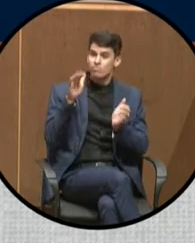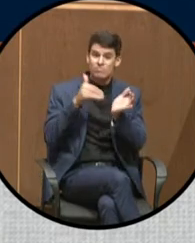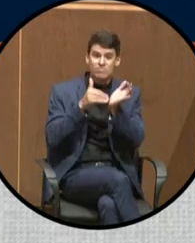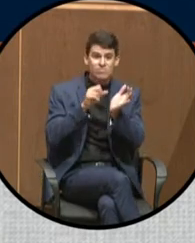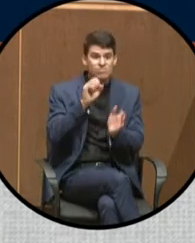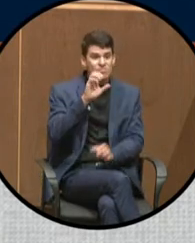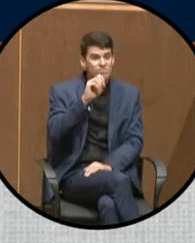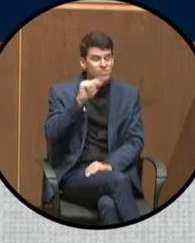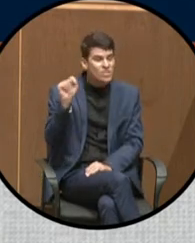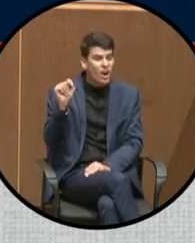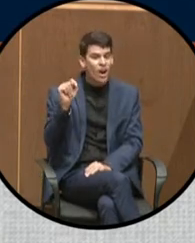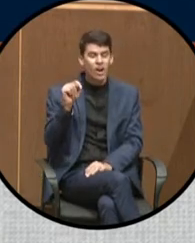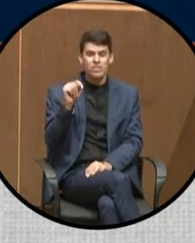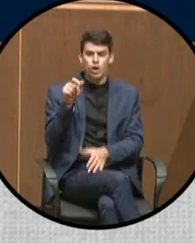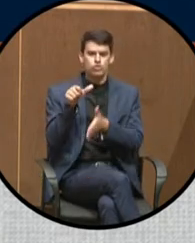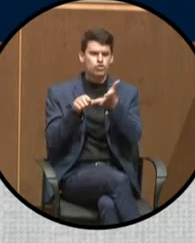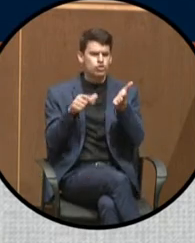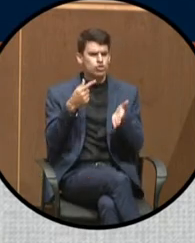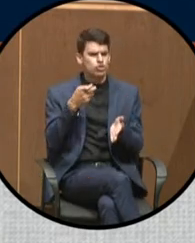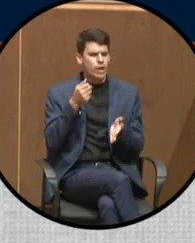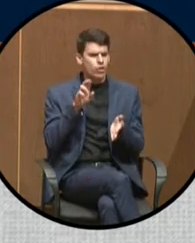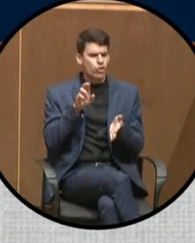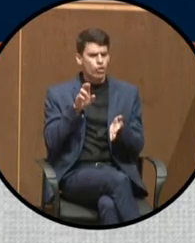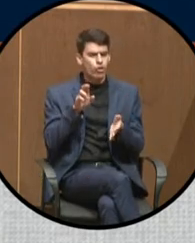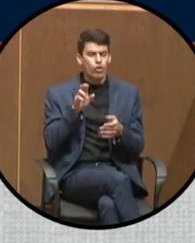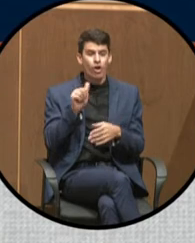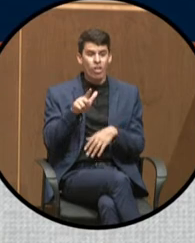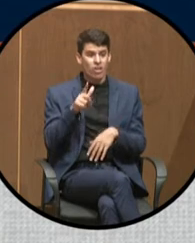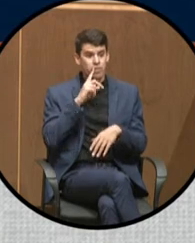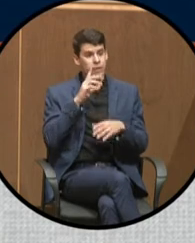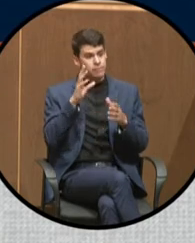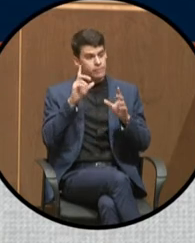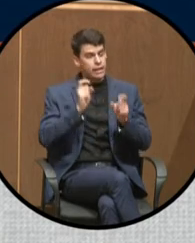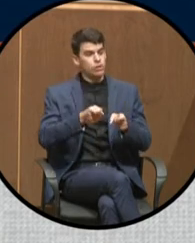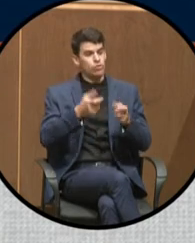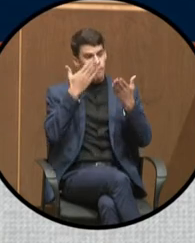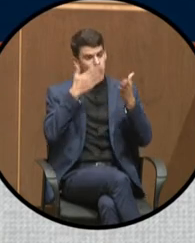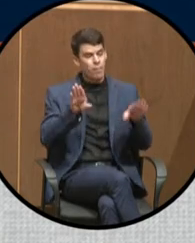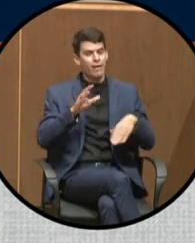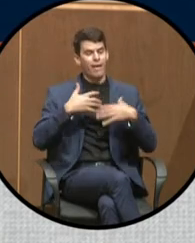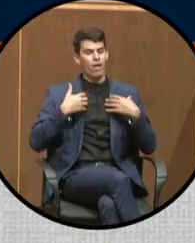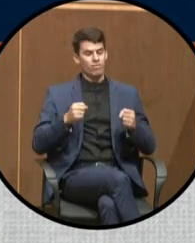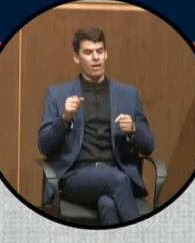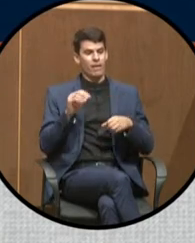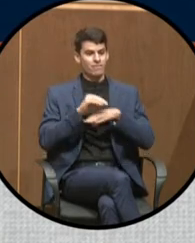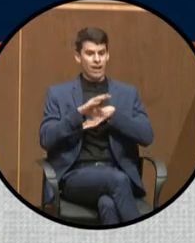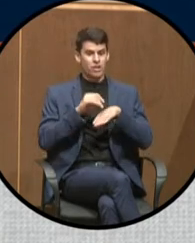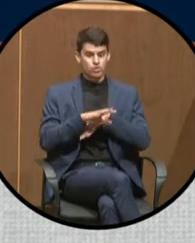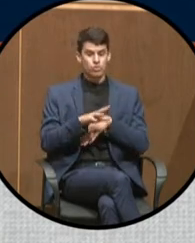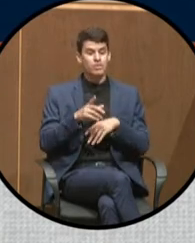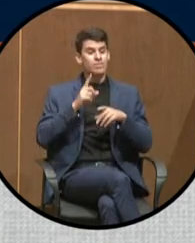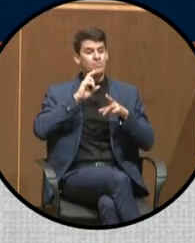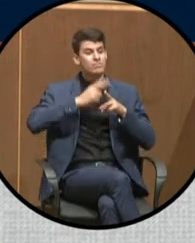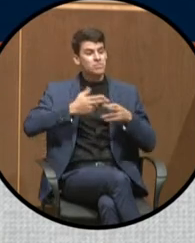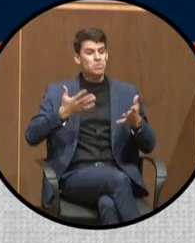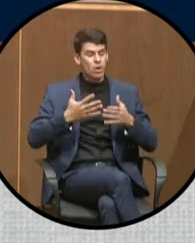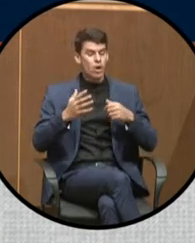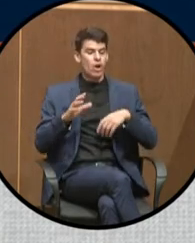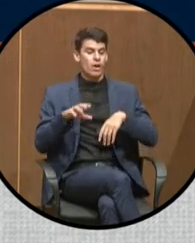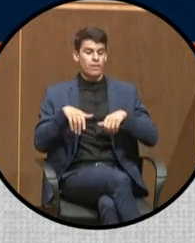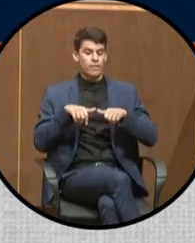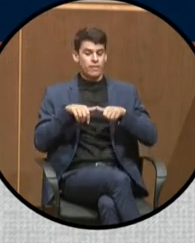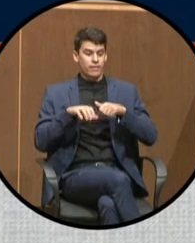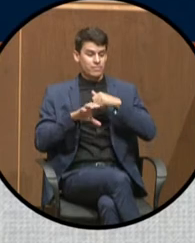Scott Rivekes, the Surgeon General, had issued a public health advisory stating that the Constitution, or the continuation